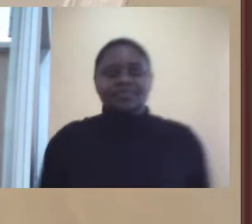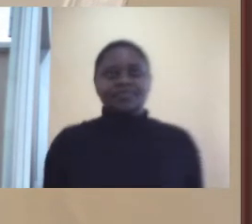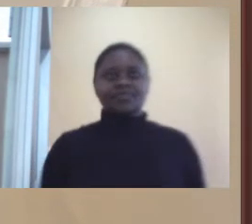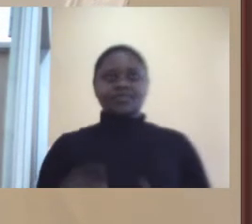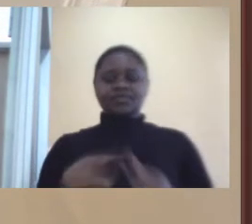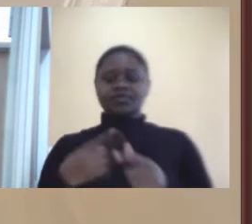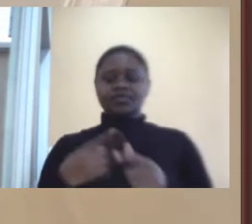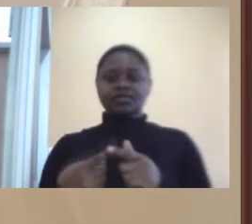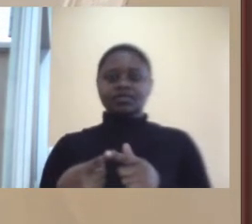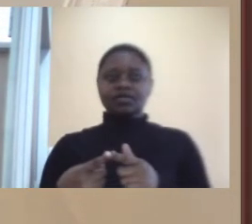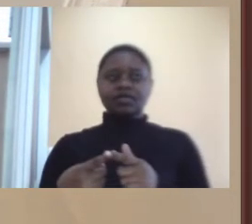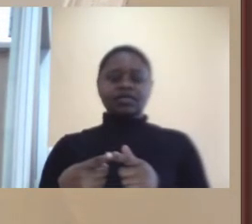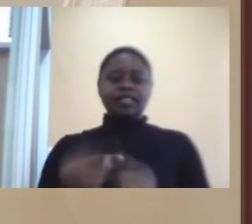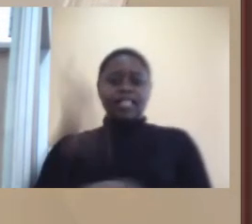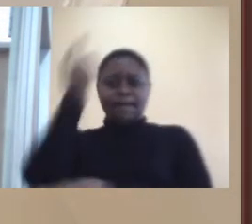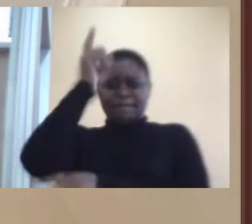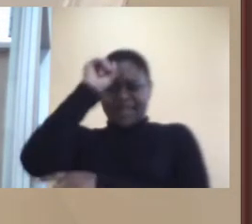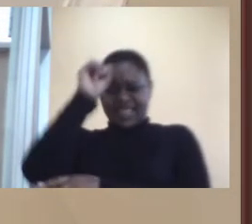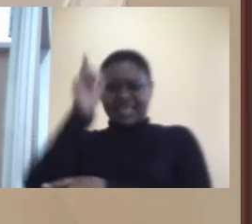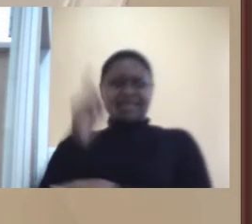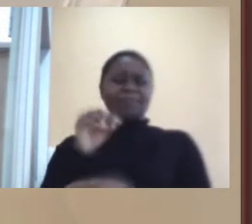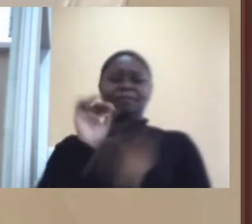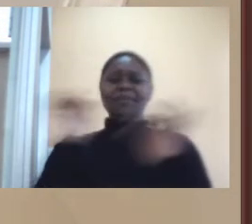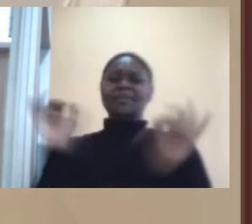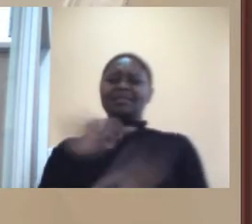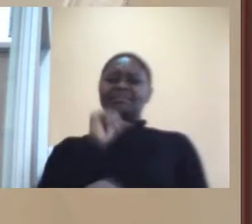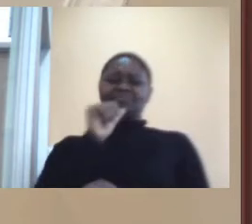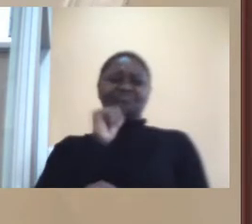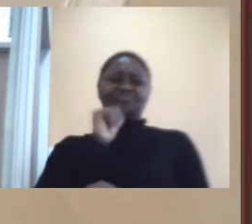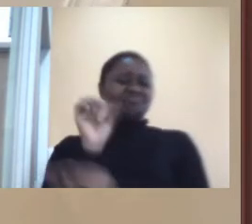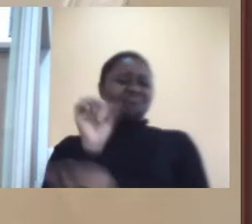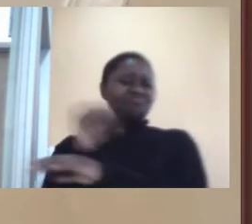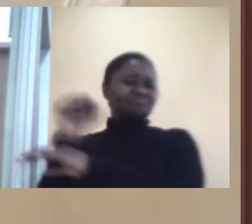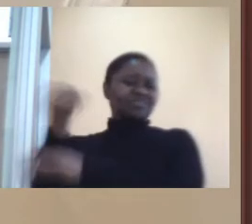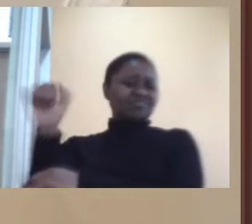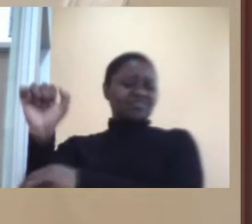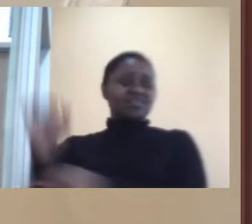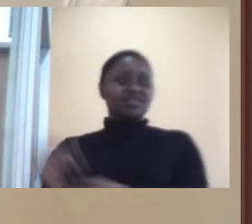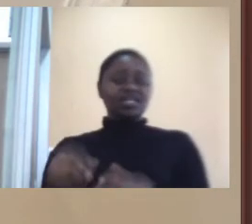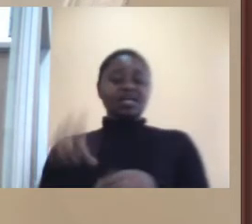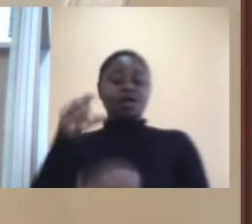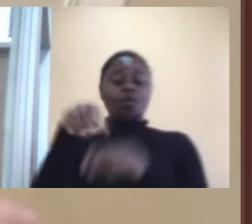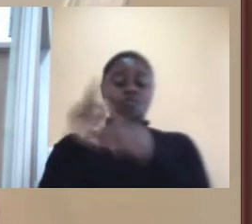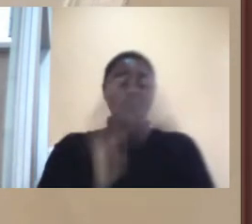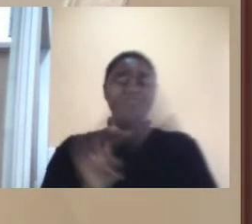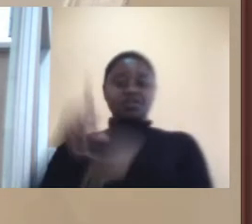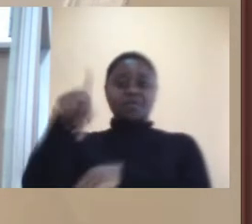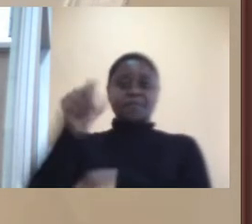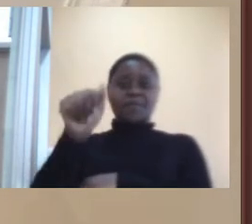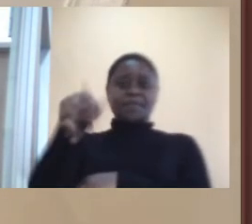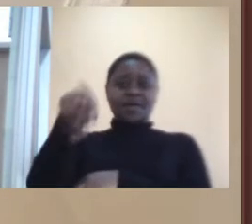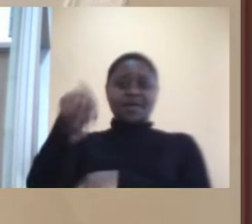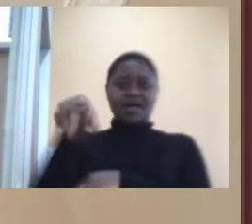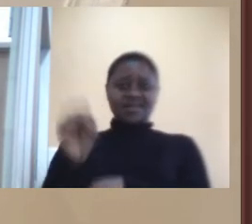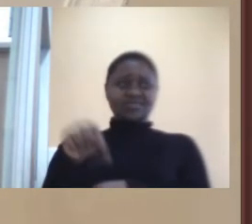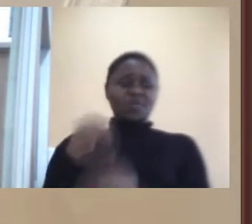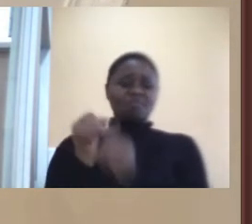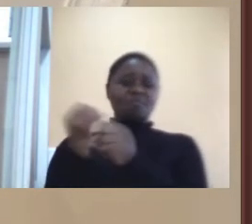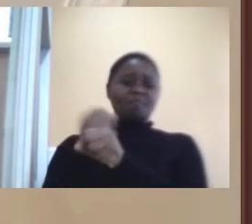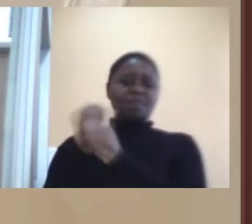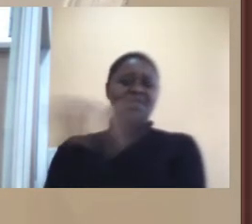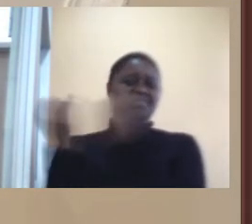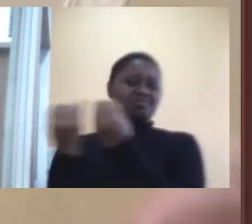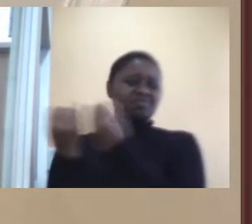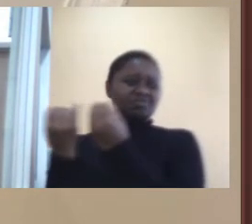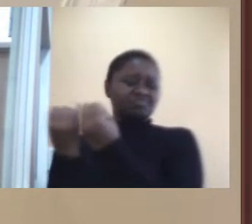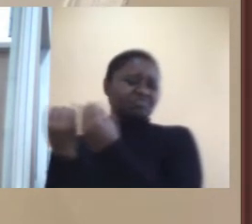them, black life doesn't matter. Shame on you, Honorable Papas, that you are even making a joke. We thought you'll be